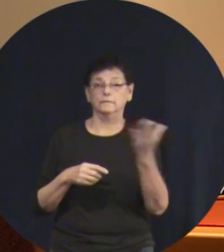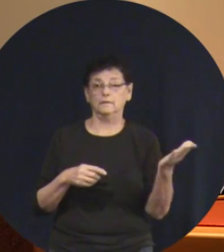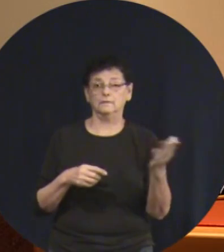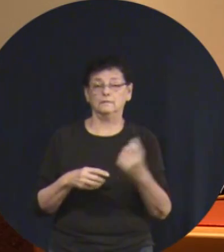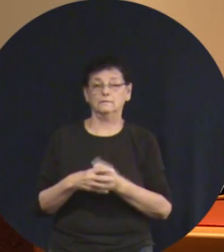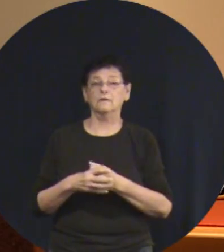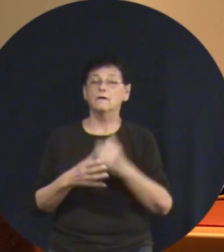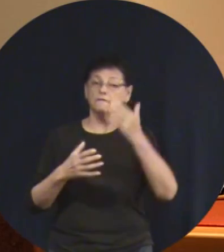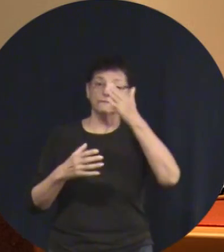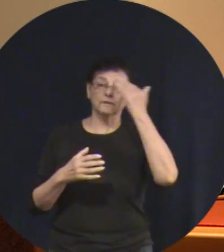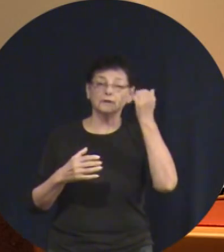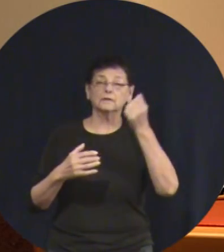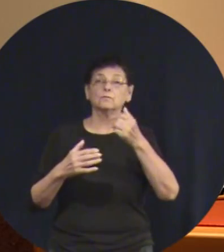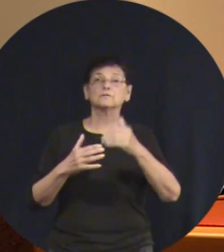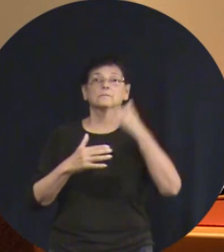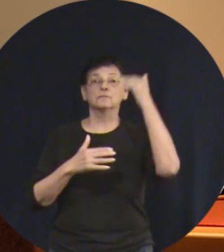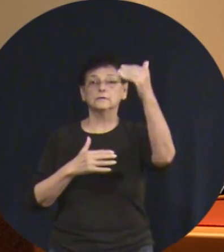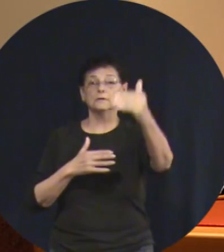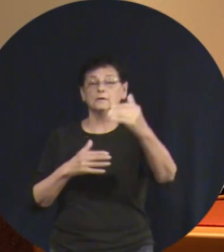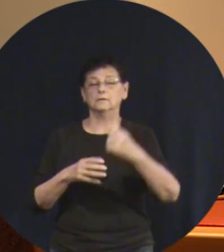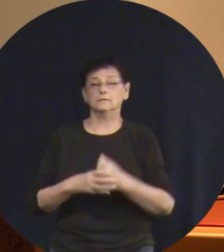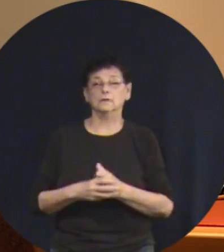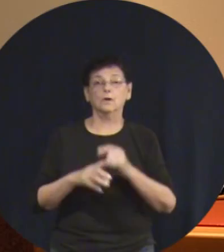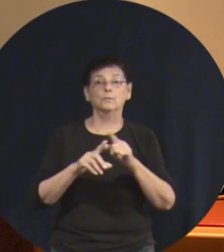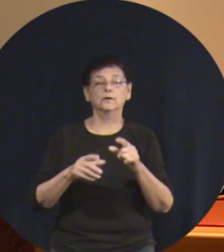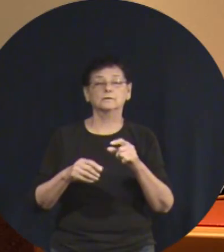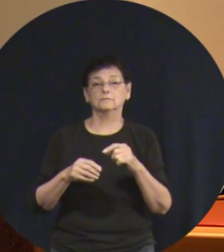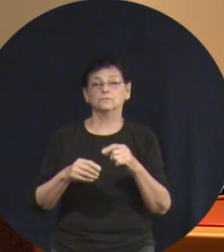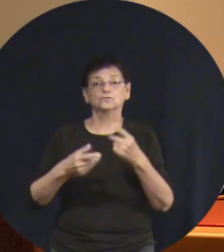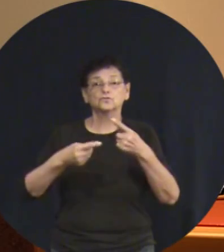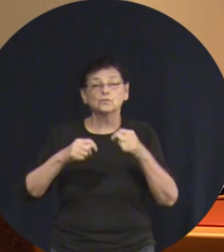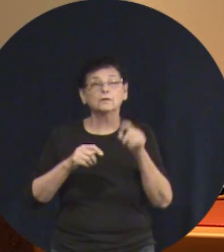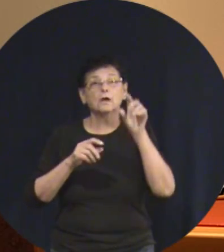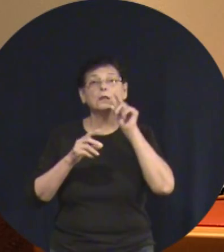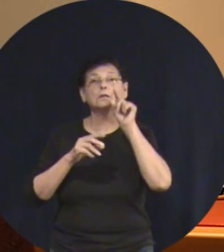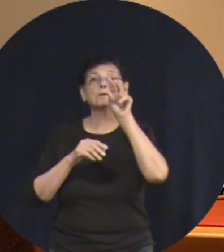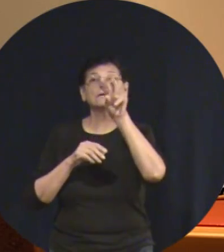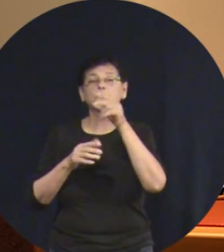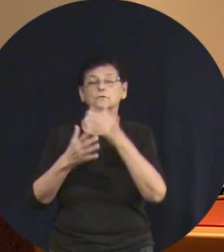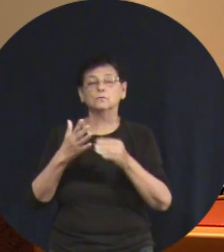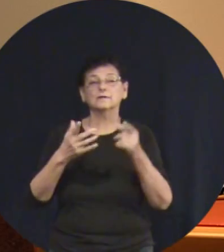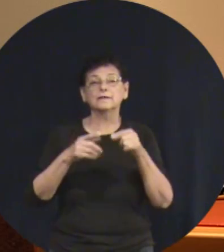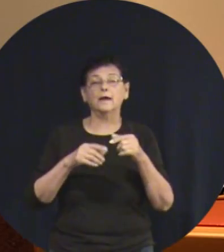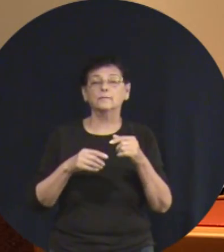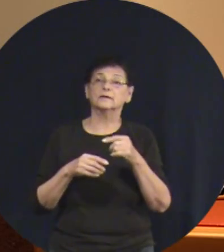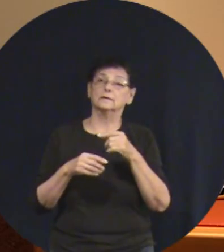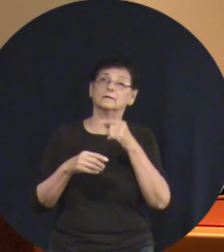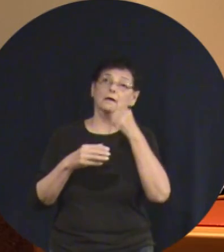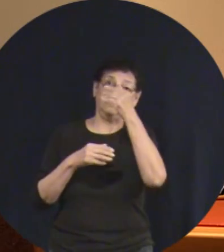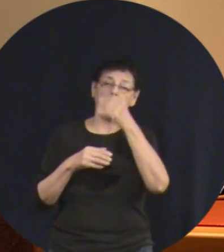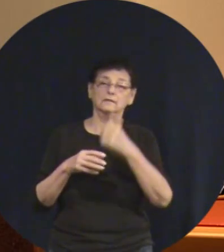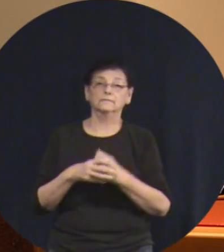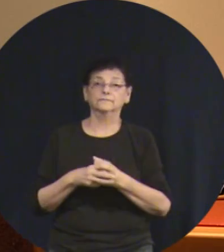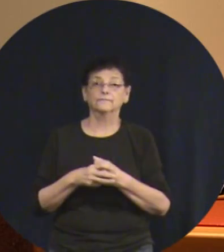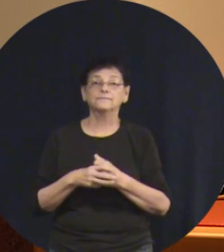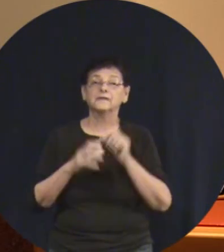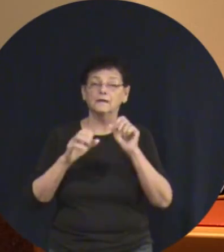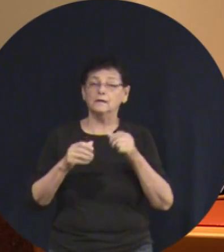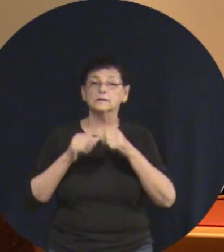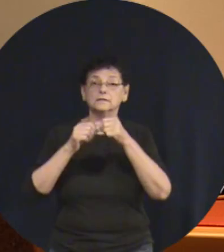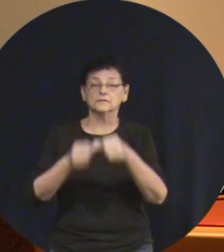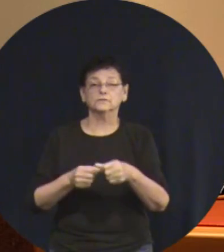thing, forgetting what lies beyond, but straining, looking forward to what lies ahead.